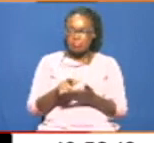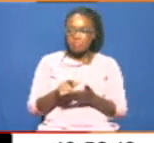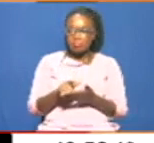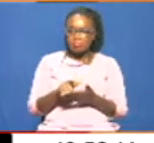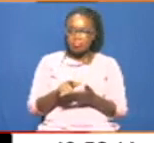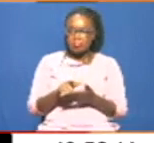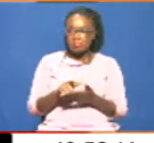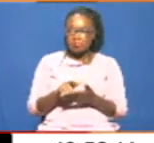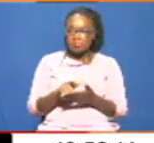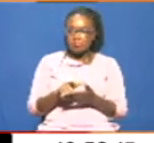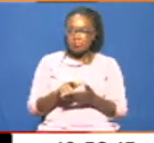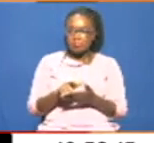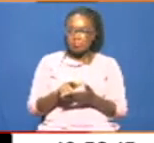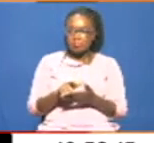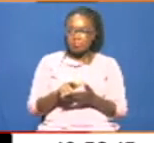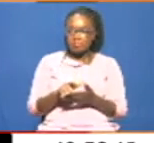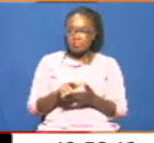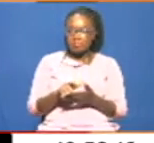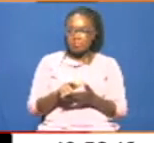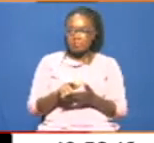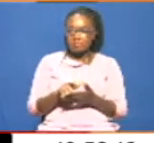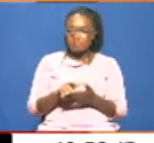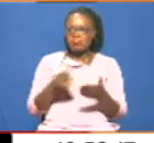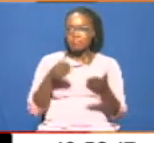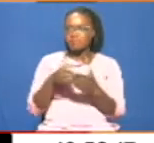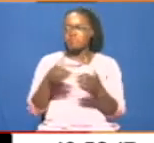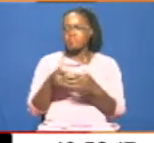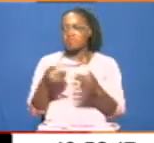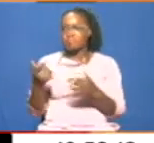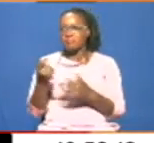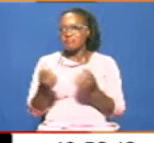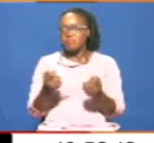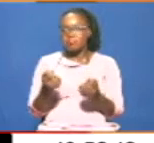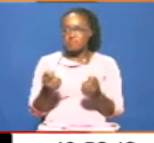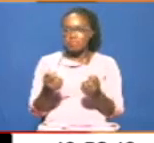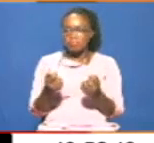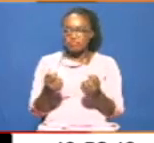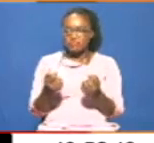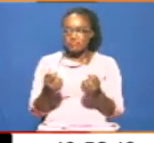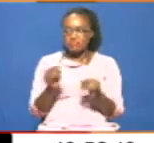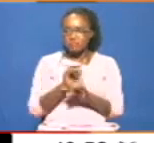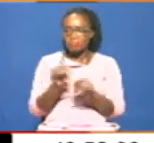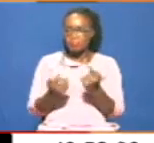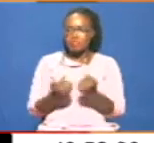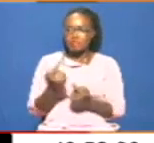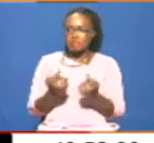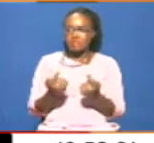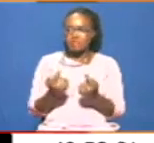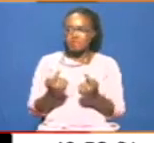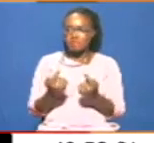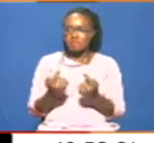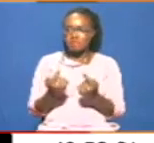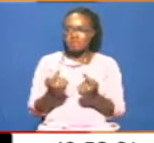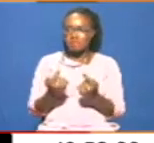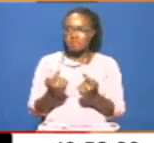it should not be barred from taking another small, topping it up for clean cooking. But interest rates also